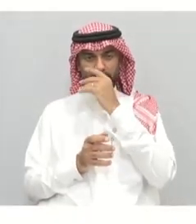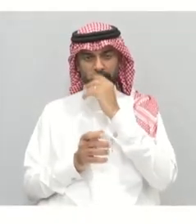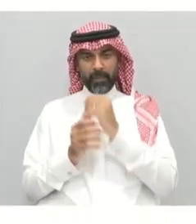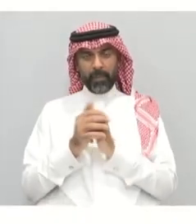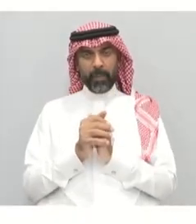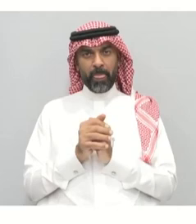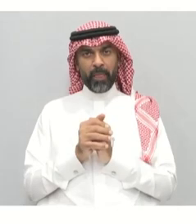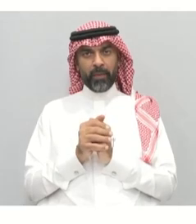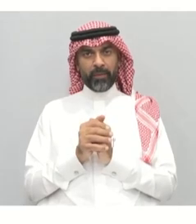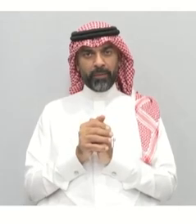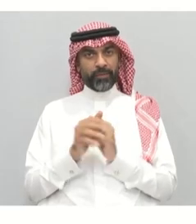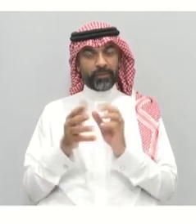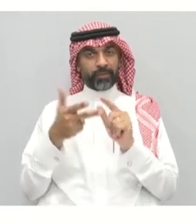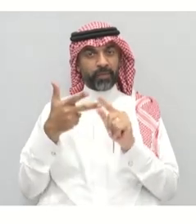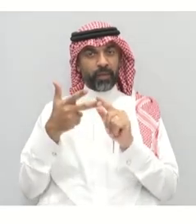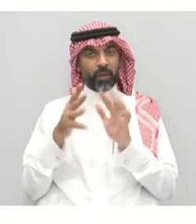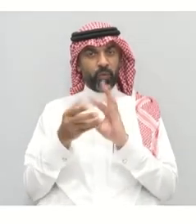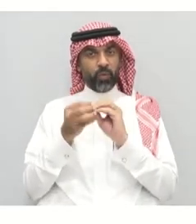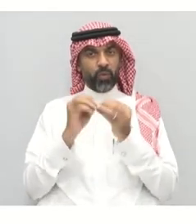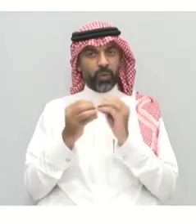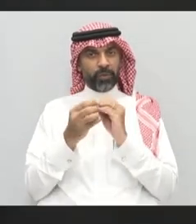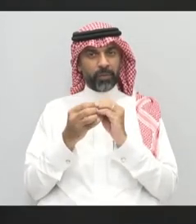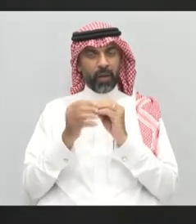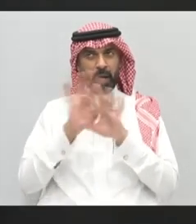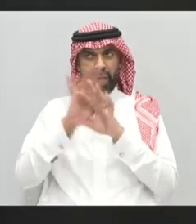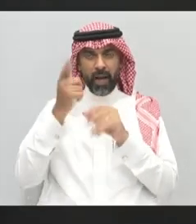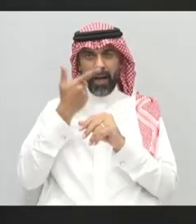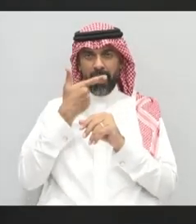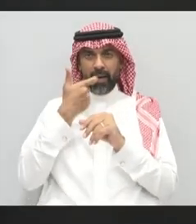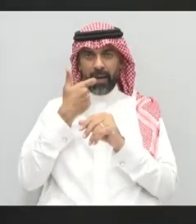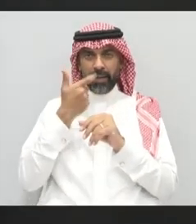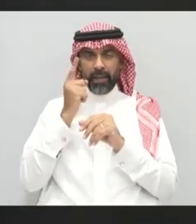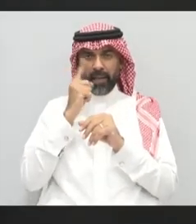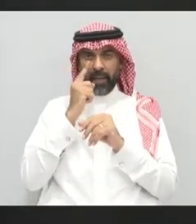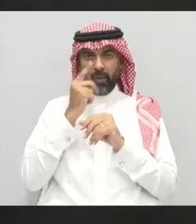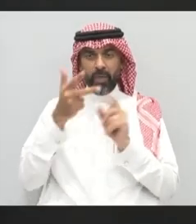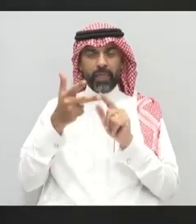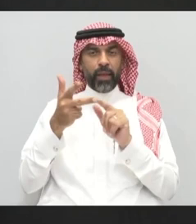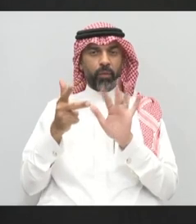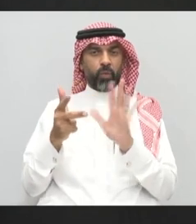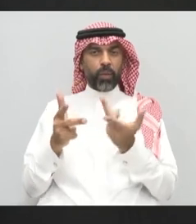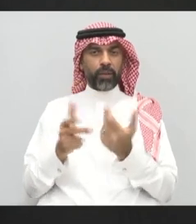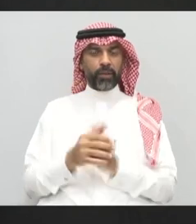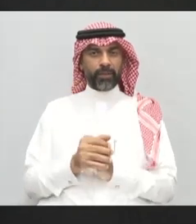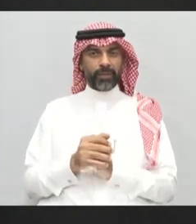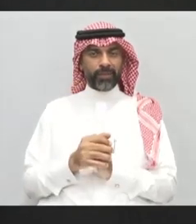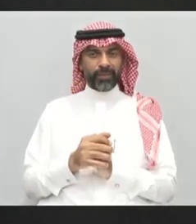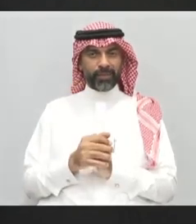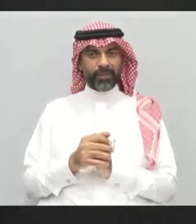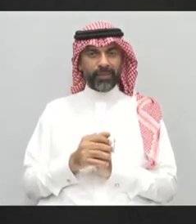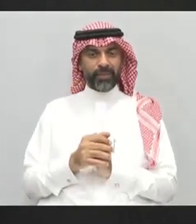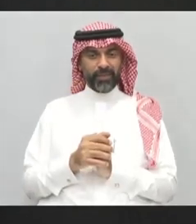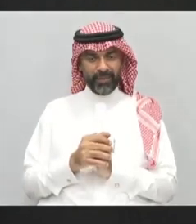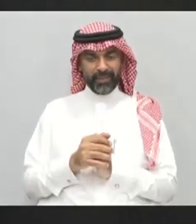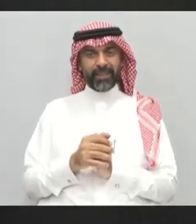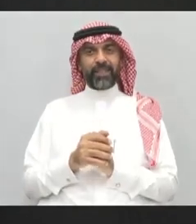What color is it? We finished from red, yellow, and now we have, can